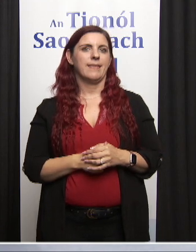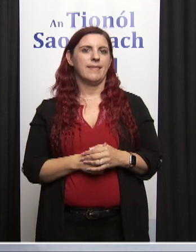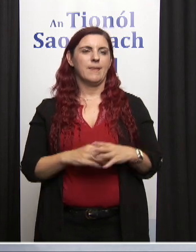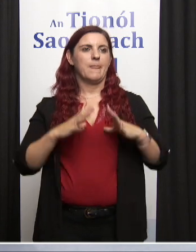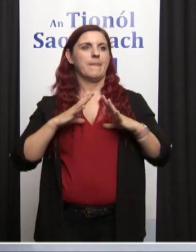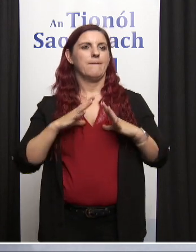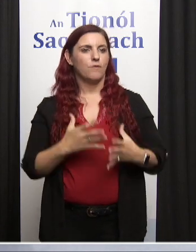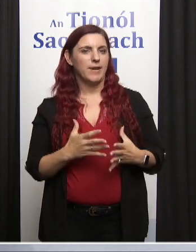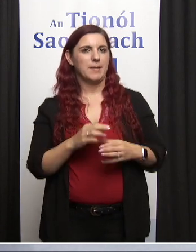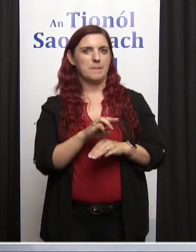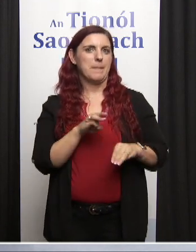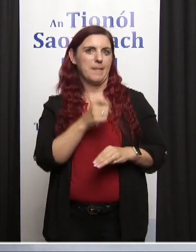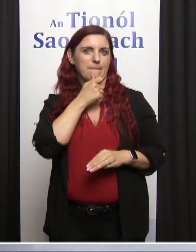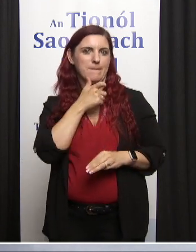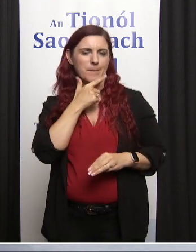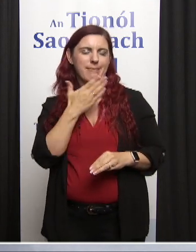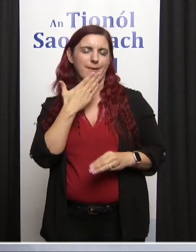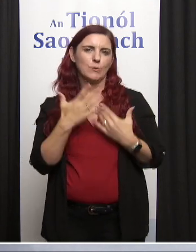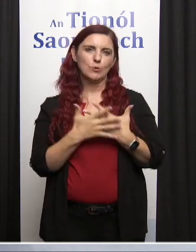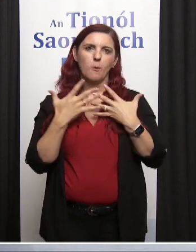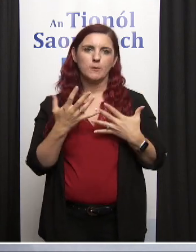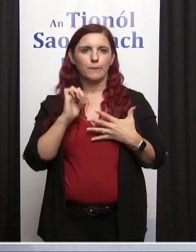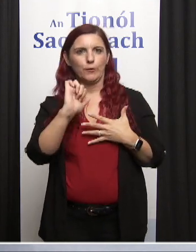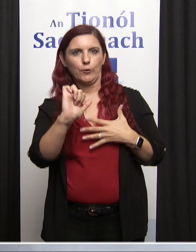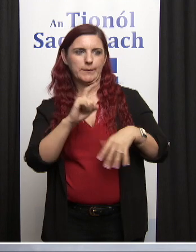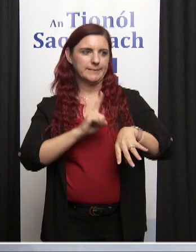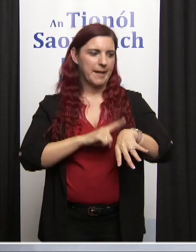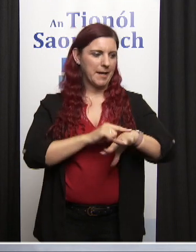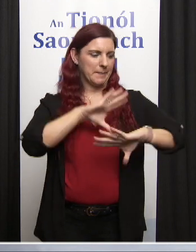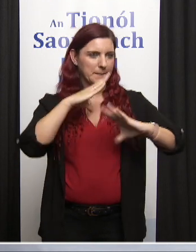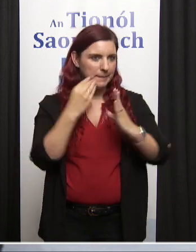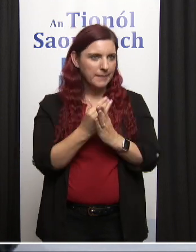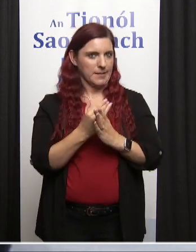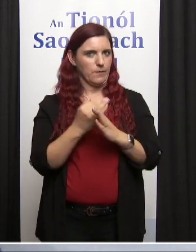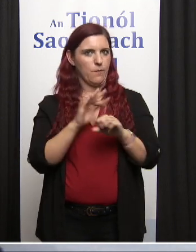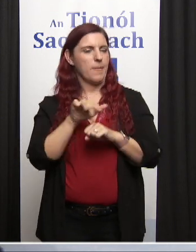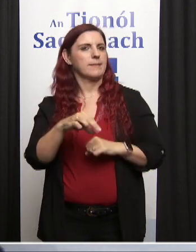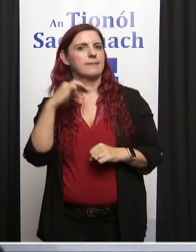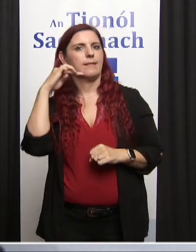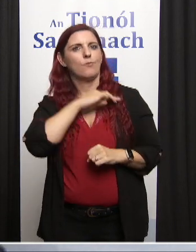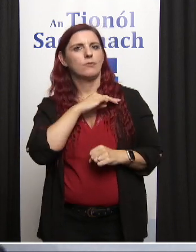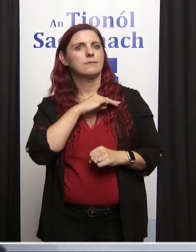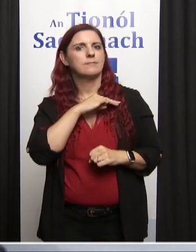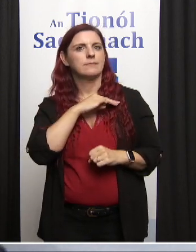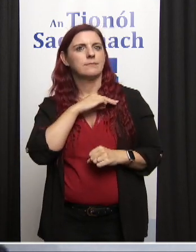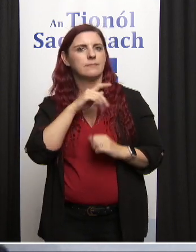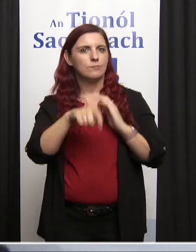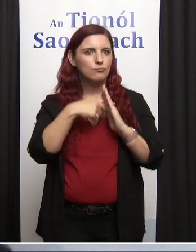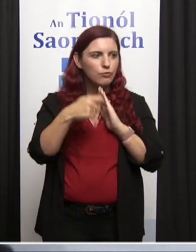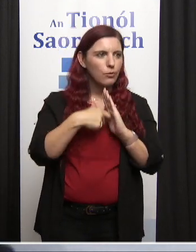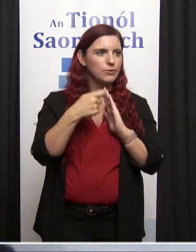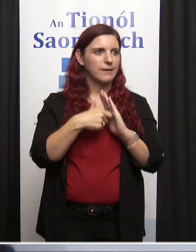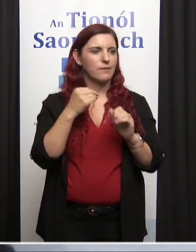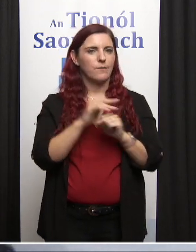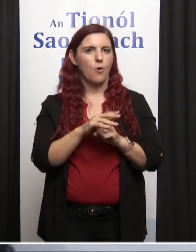of Dublin, thank you so much for all your time that you've given to this really important project and matter for the citizens